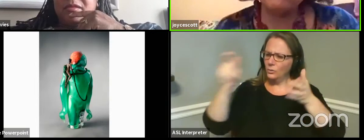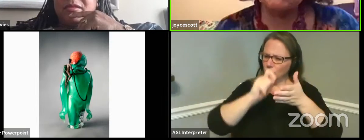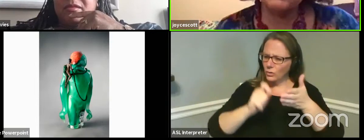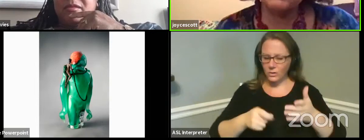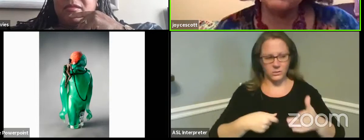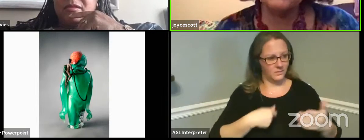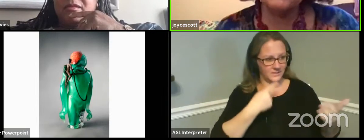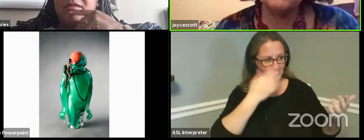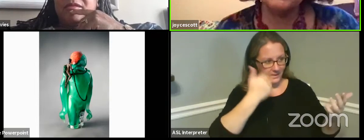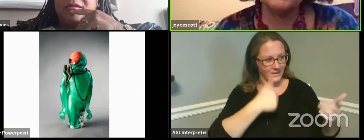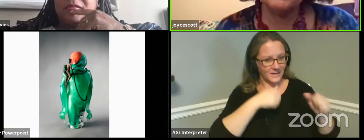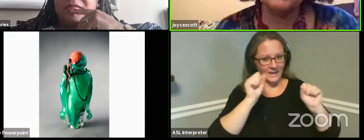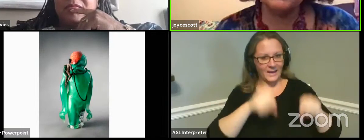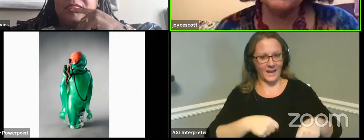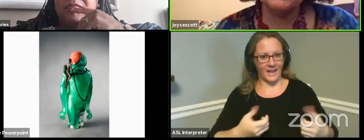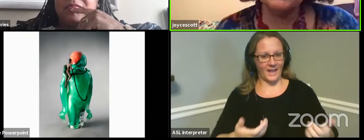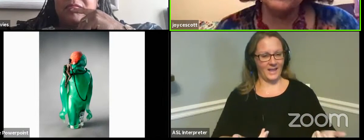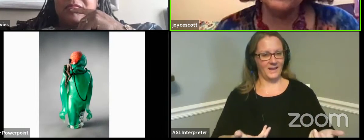can.